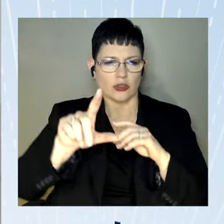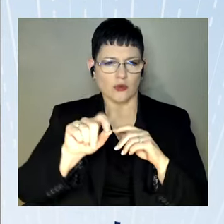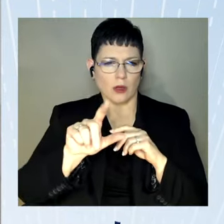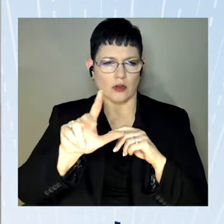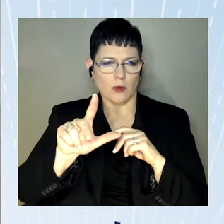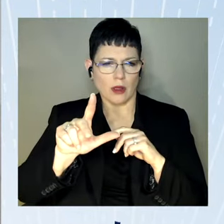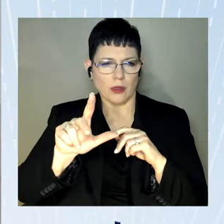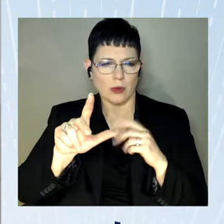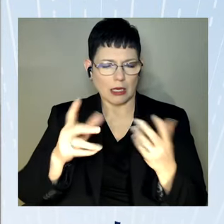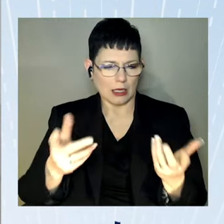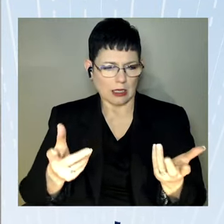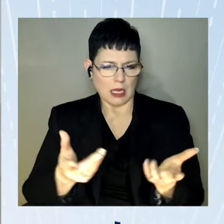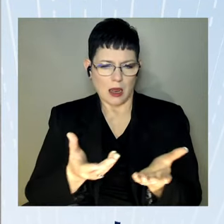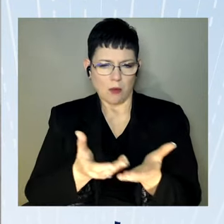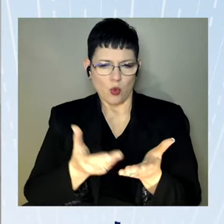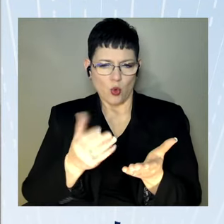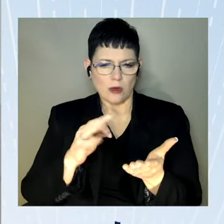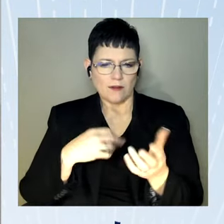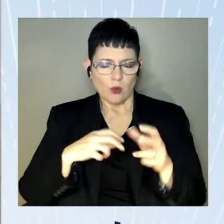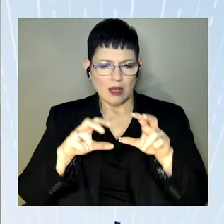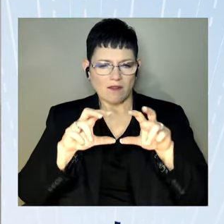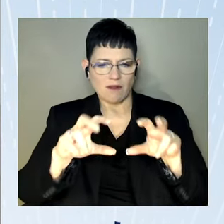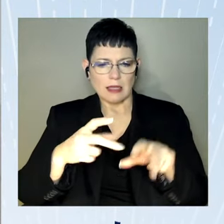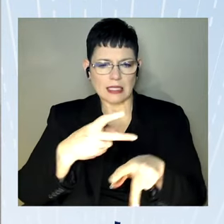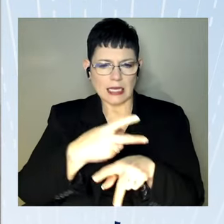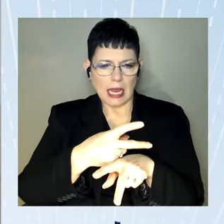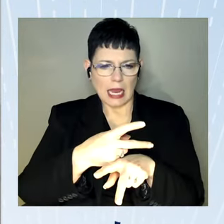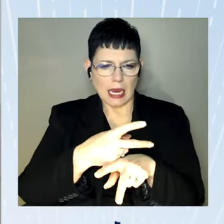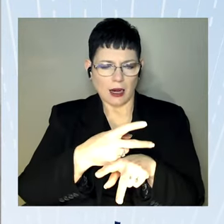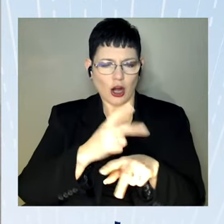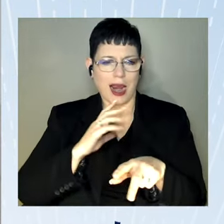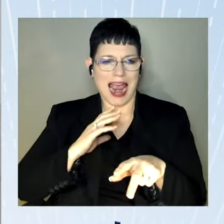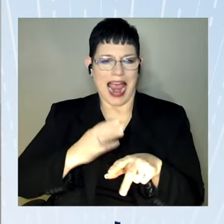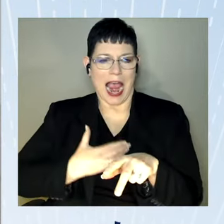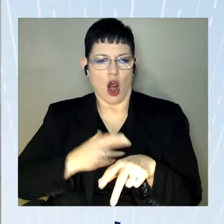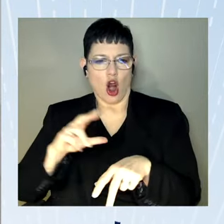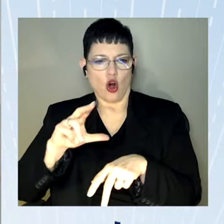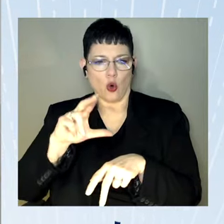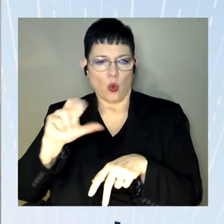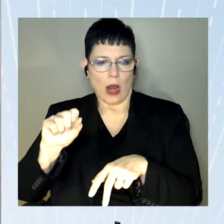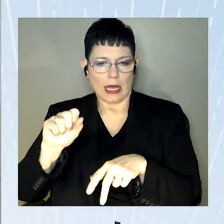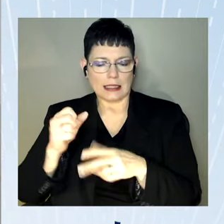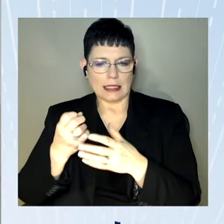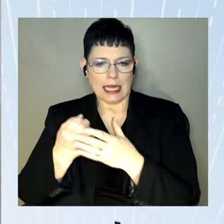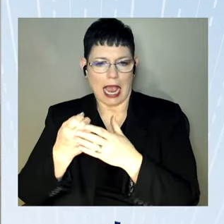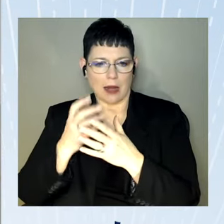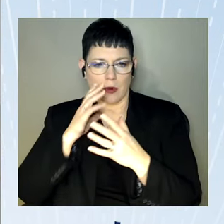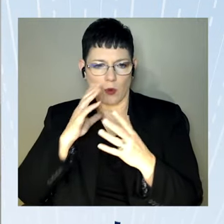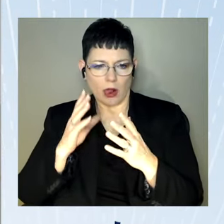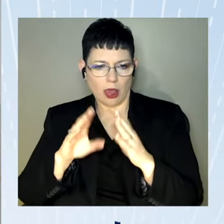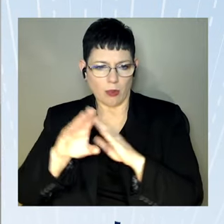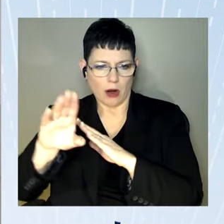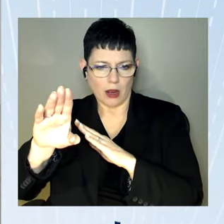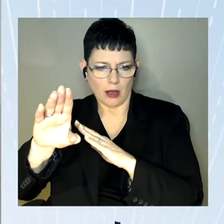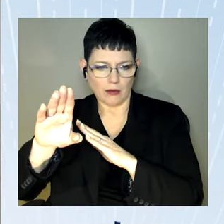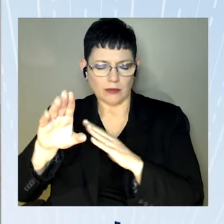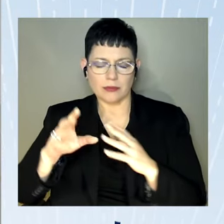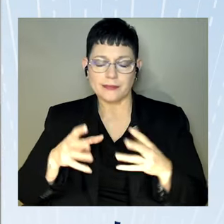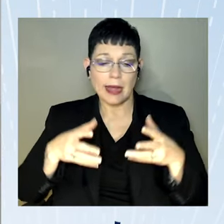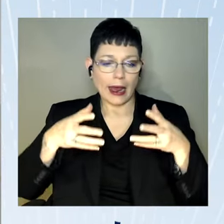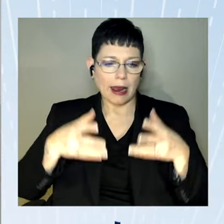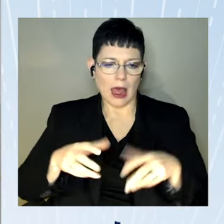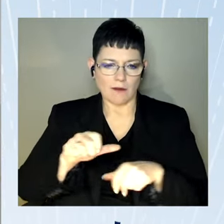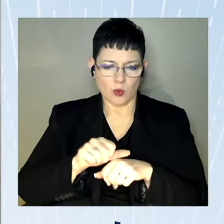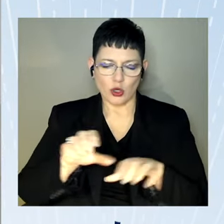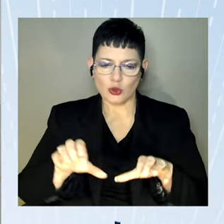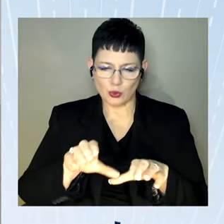need that when we invest in care, our nation thrives? But there is more work to do. As the president said on Tuesday, he knows from